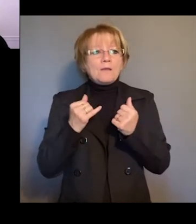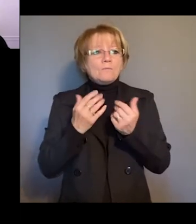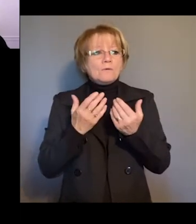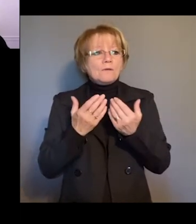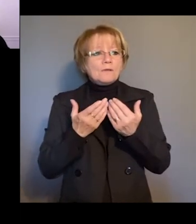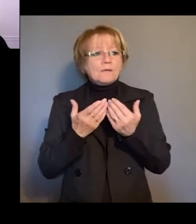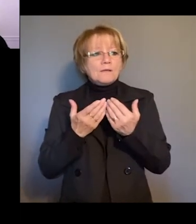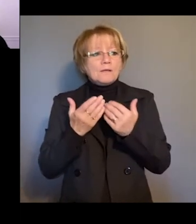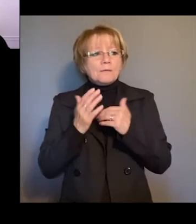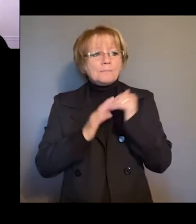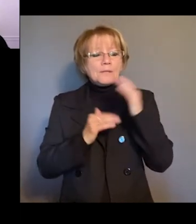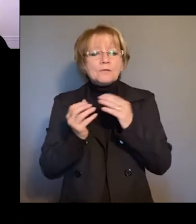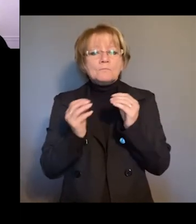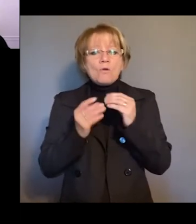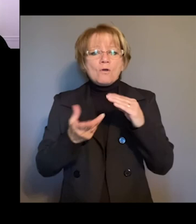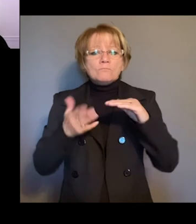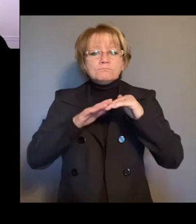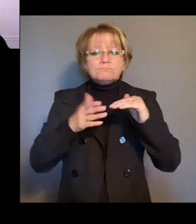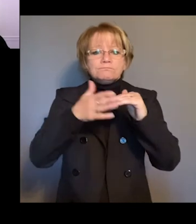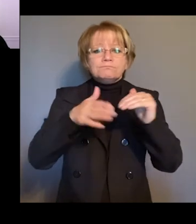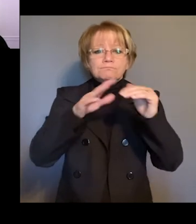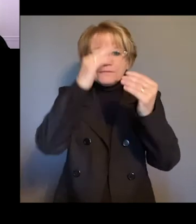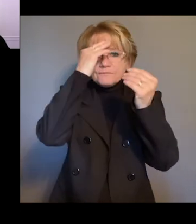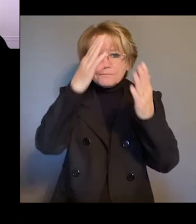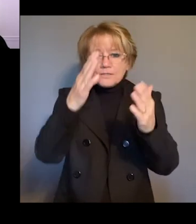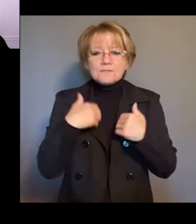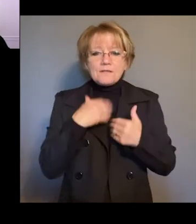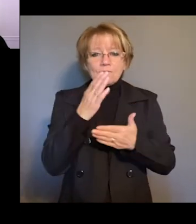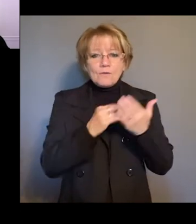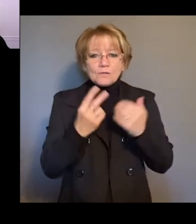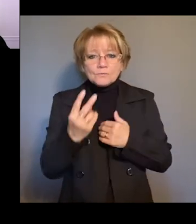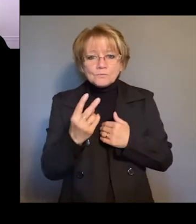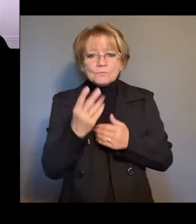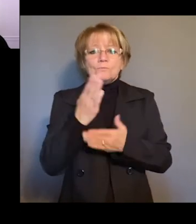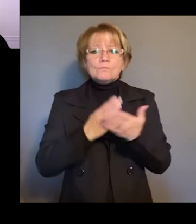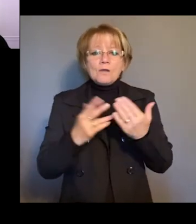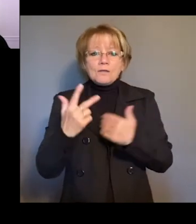experience, this is part two. And there will be part three and so on and so forth